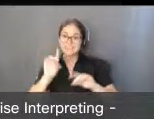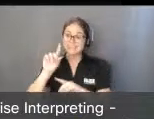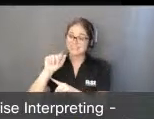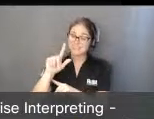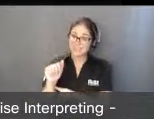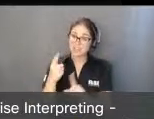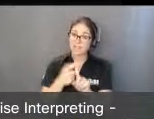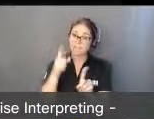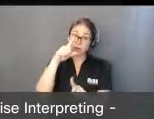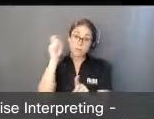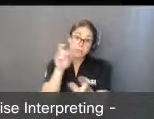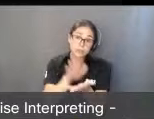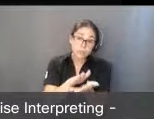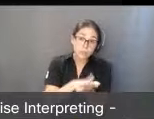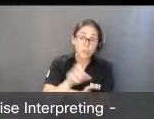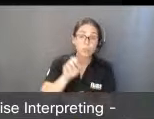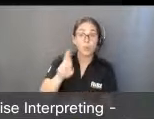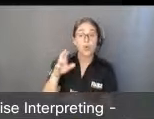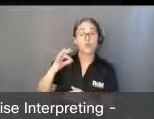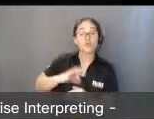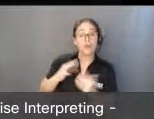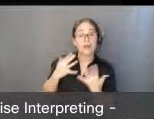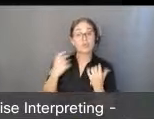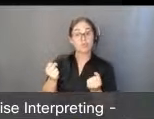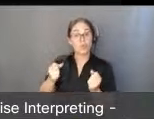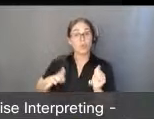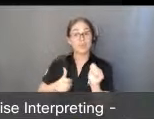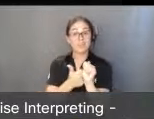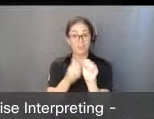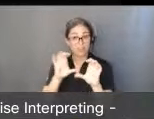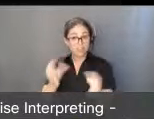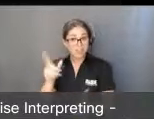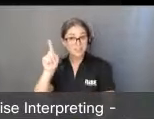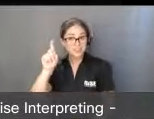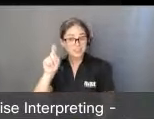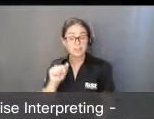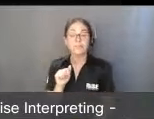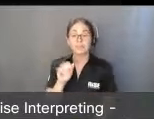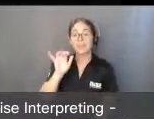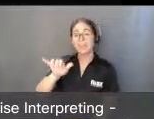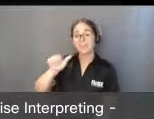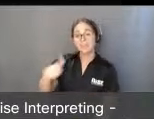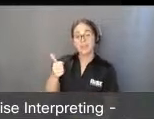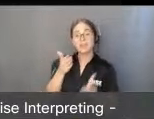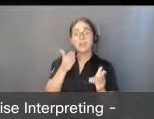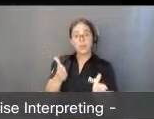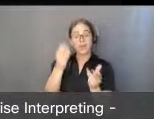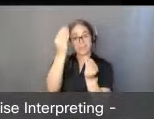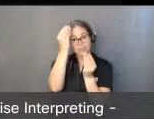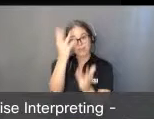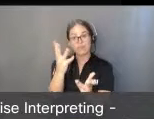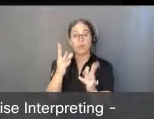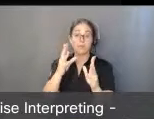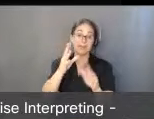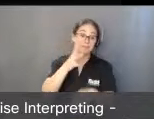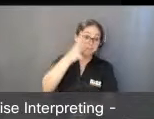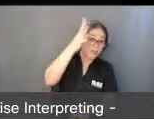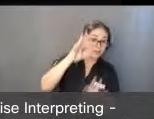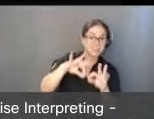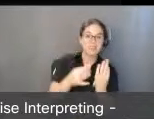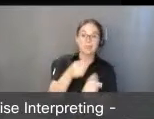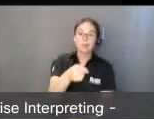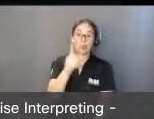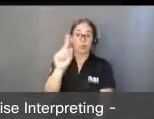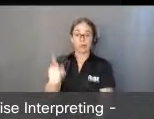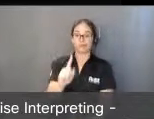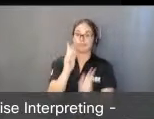credit recovery classes? Facilitated online learning is another way of telling the students and families you are on your own. But my question is